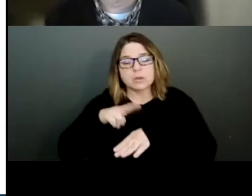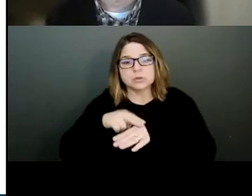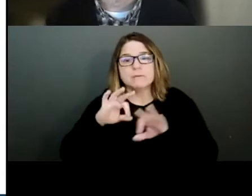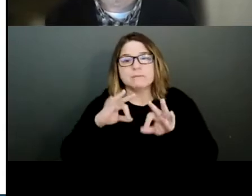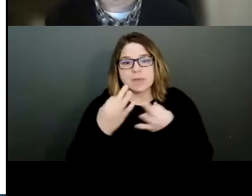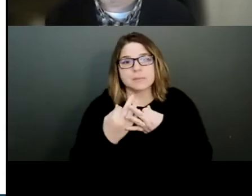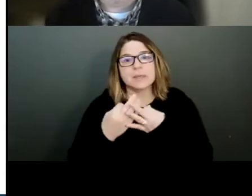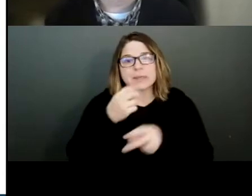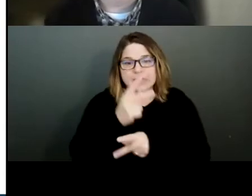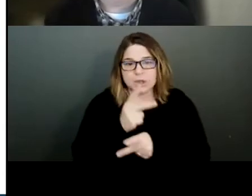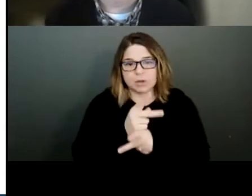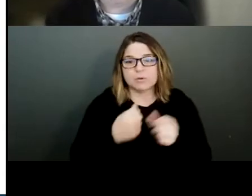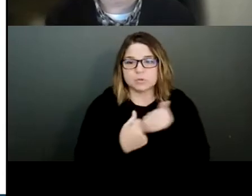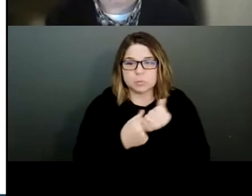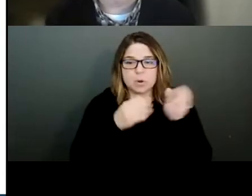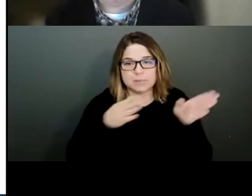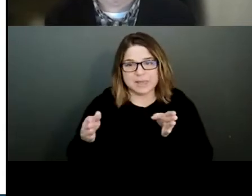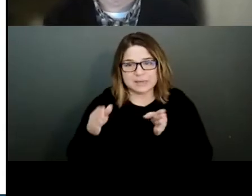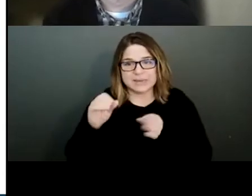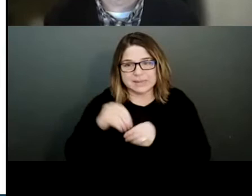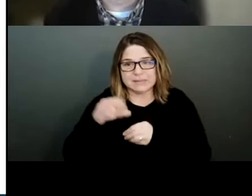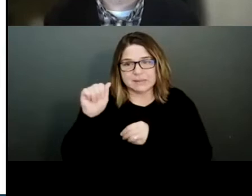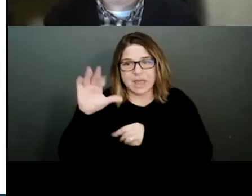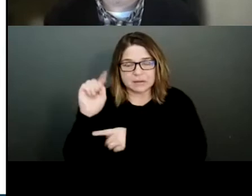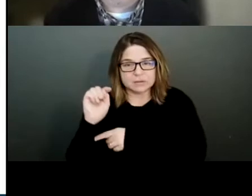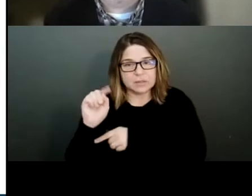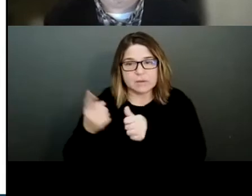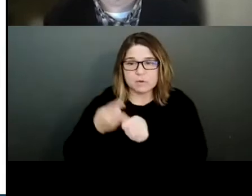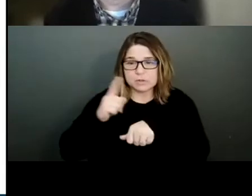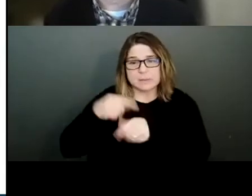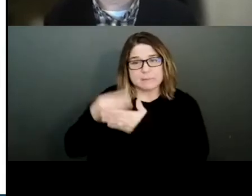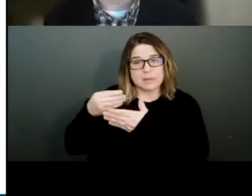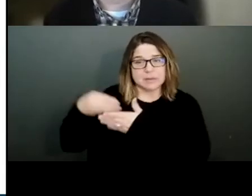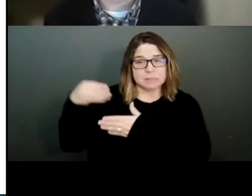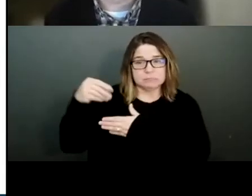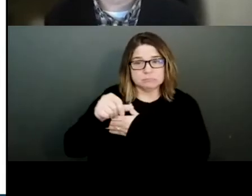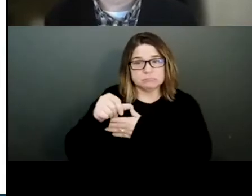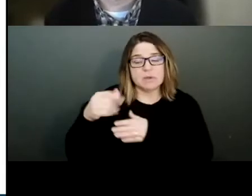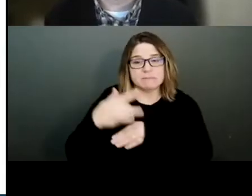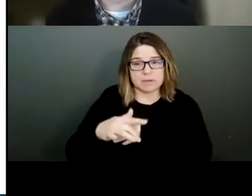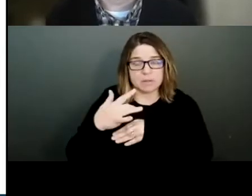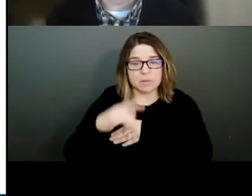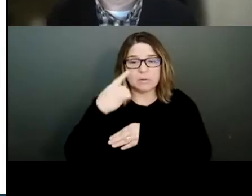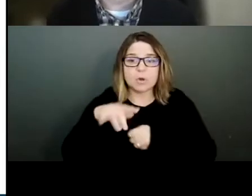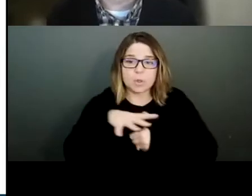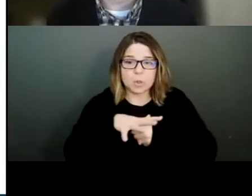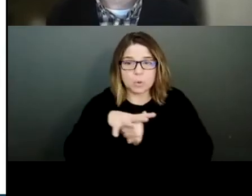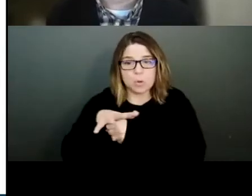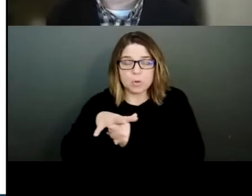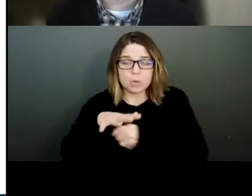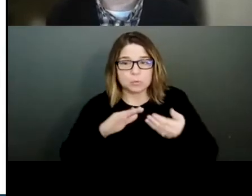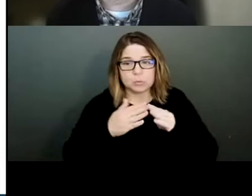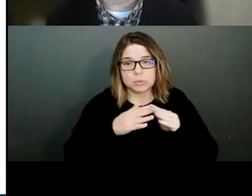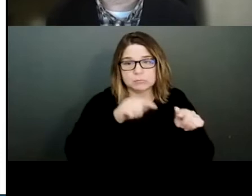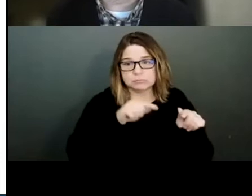Act. This was one of the first times that funding was ever made available to local communities to